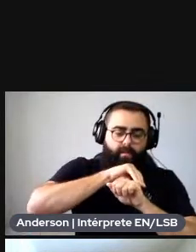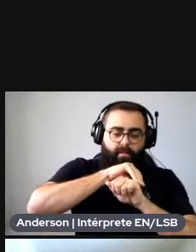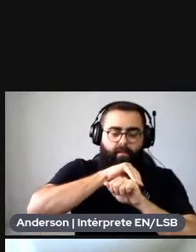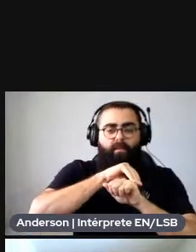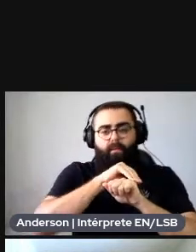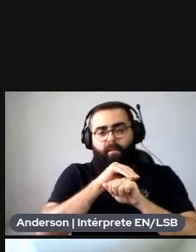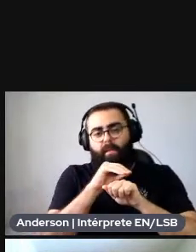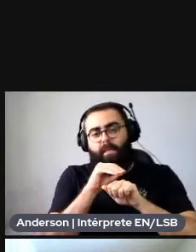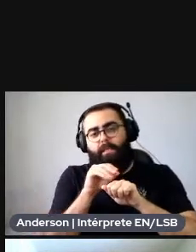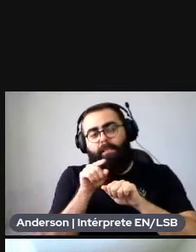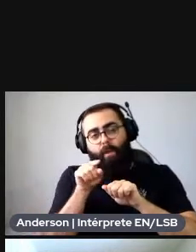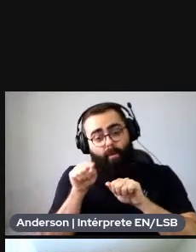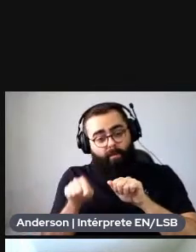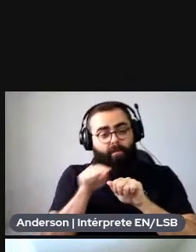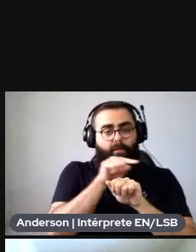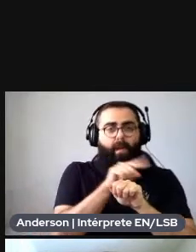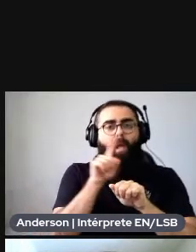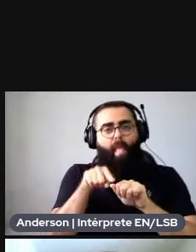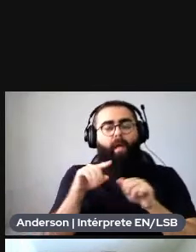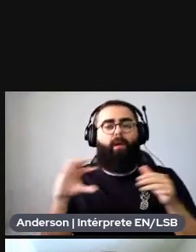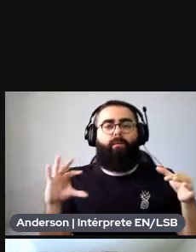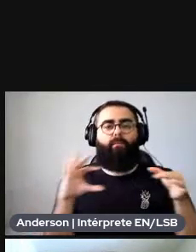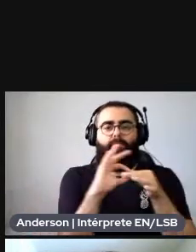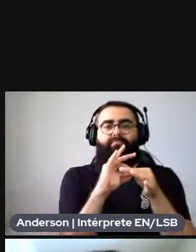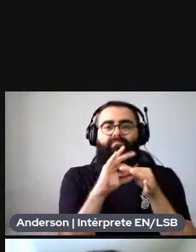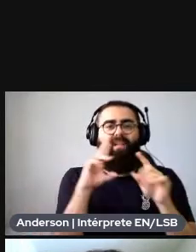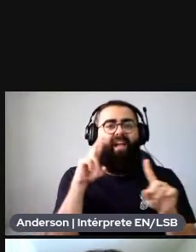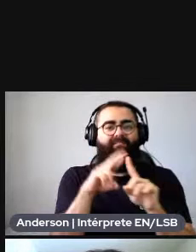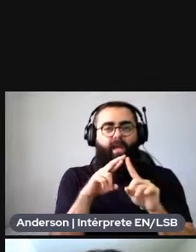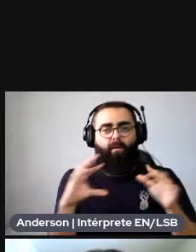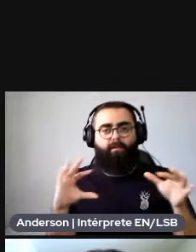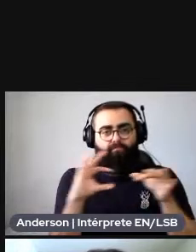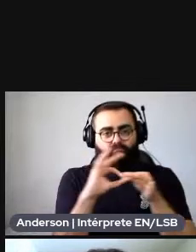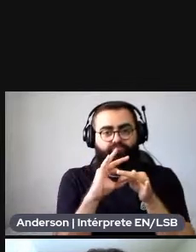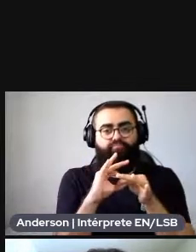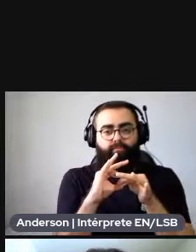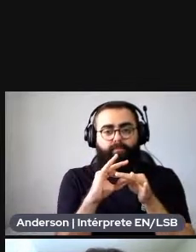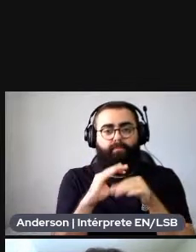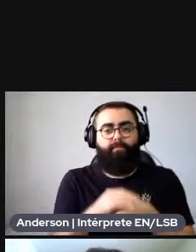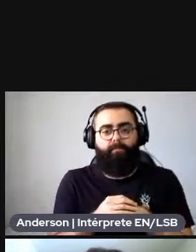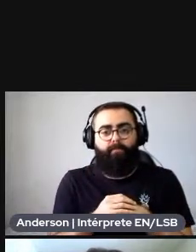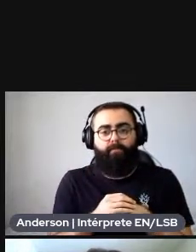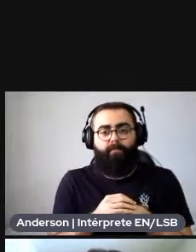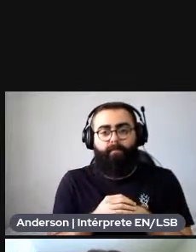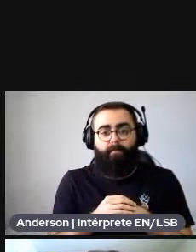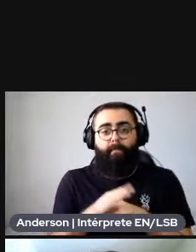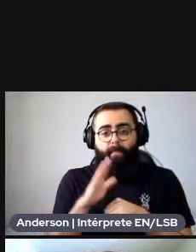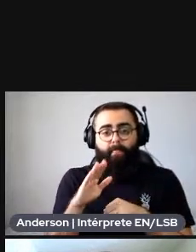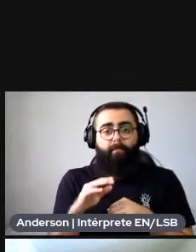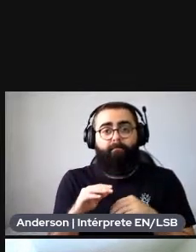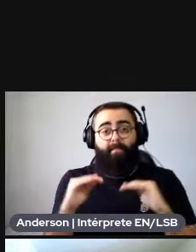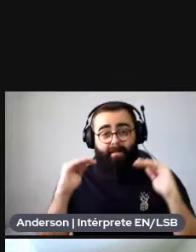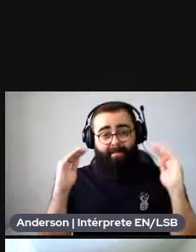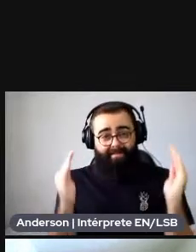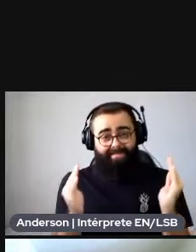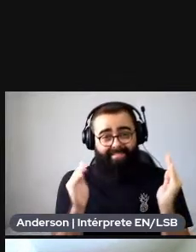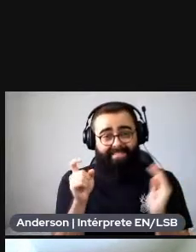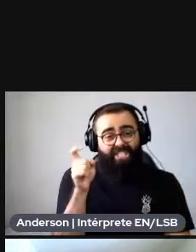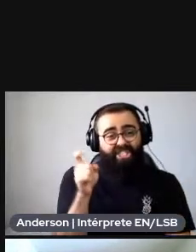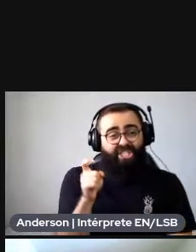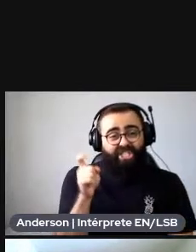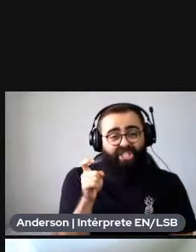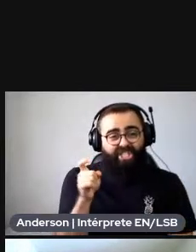are co-referential. The whole, the X element ends